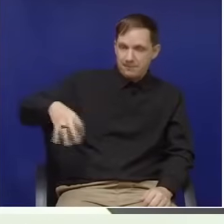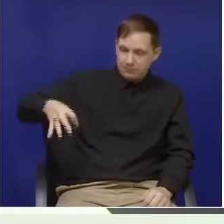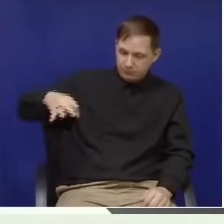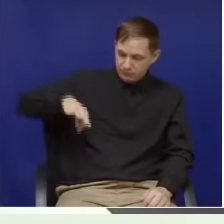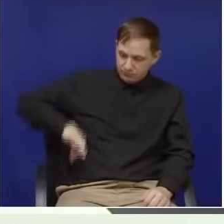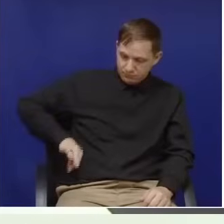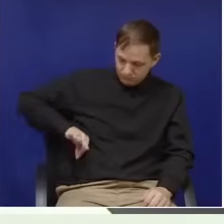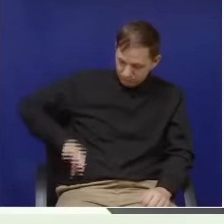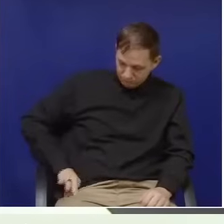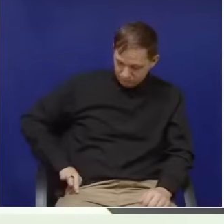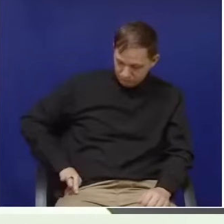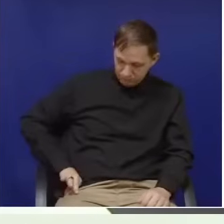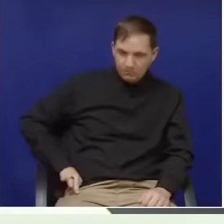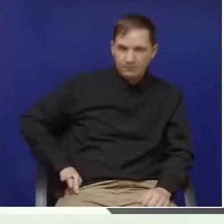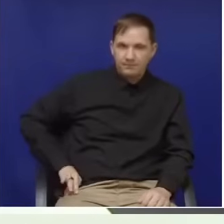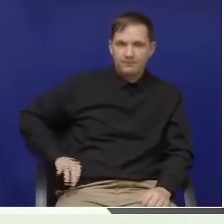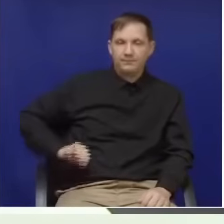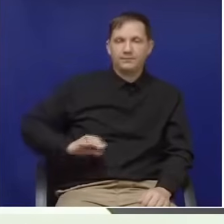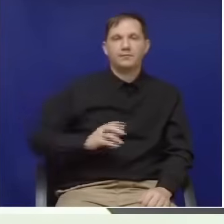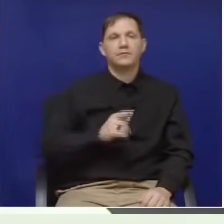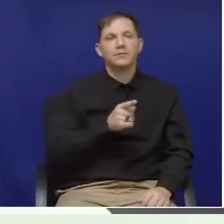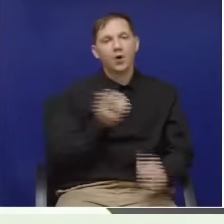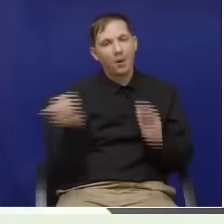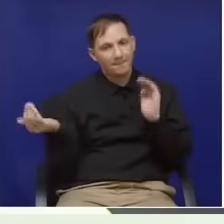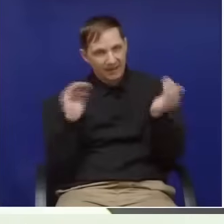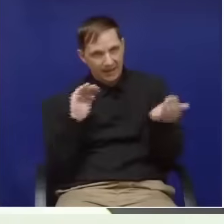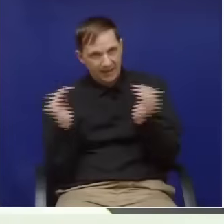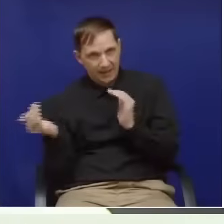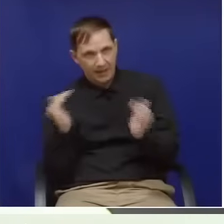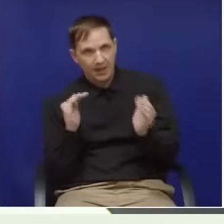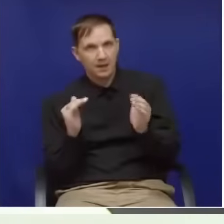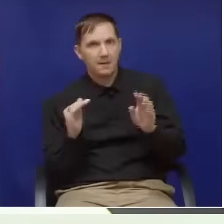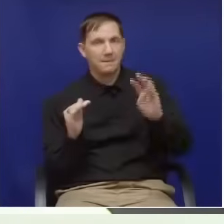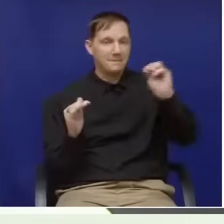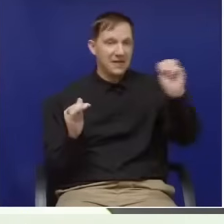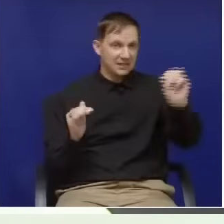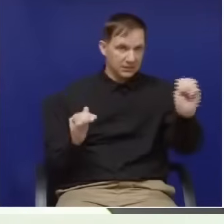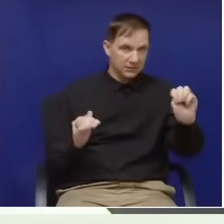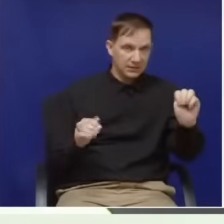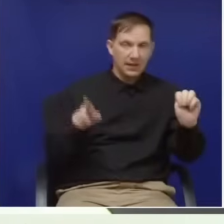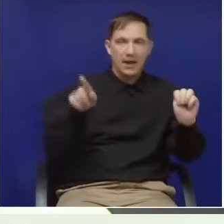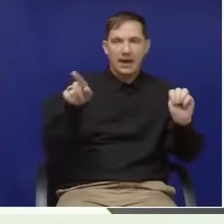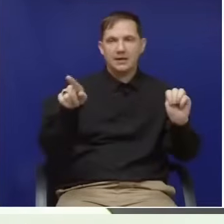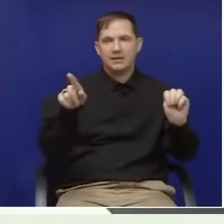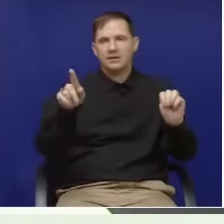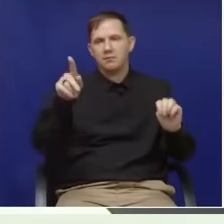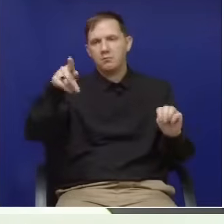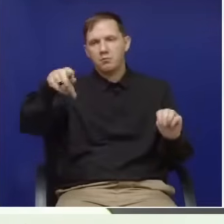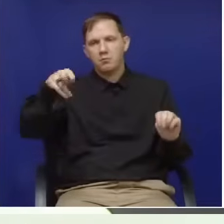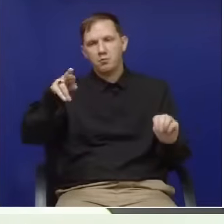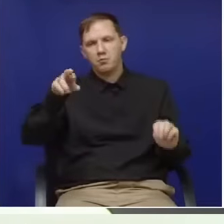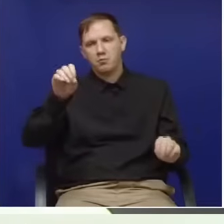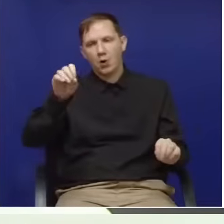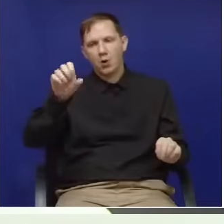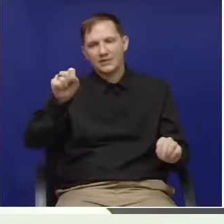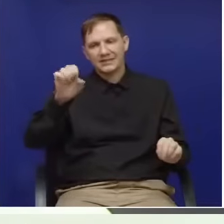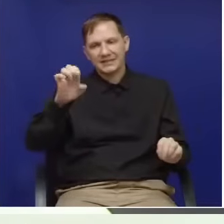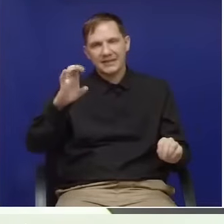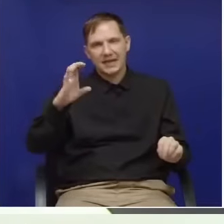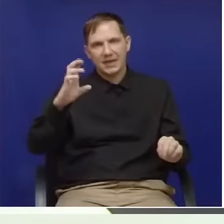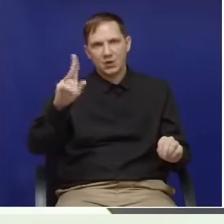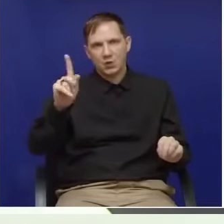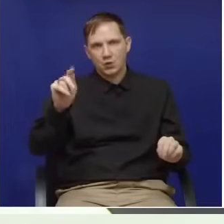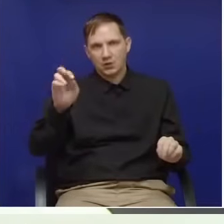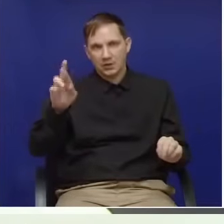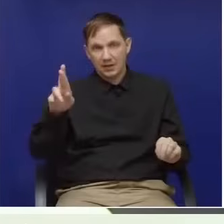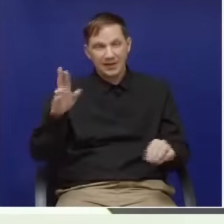doing analysis of comparative of salary of magistrate and prosecutors. You find in certain instances, prosecutors even earn more